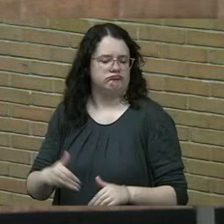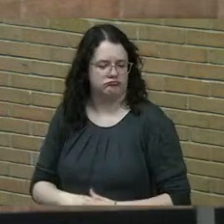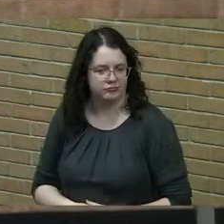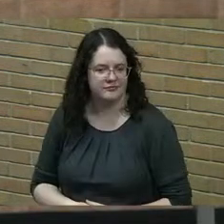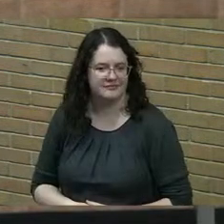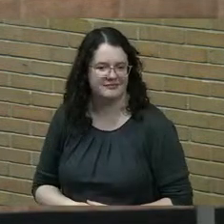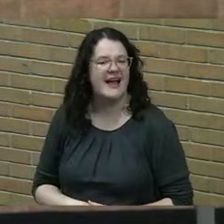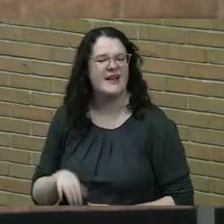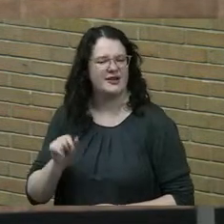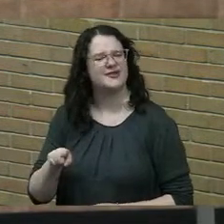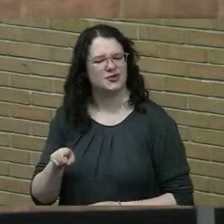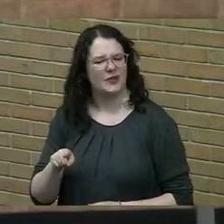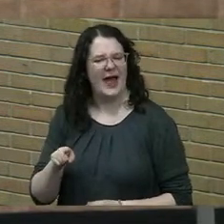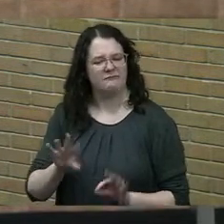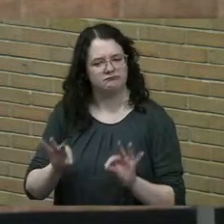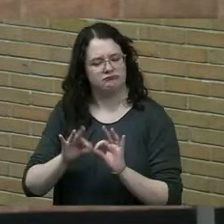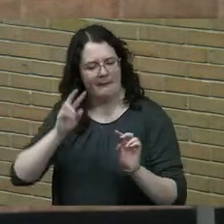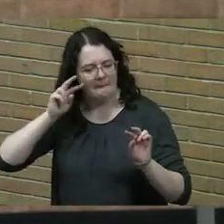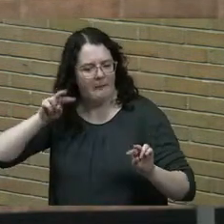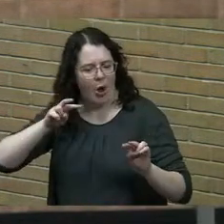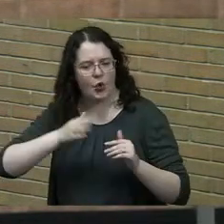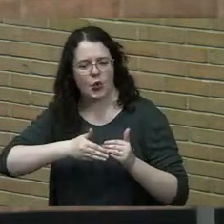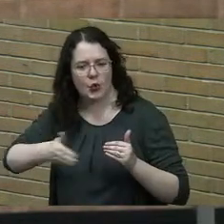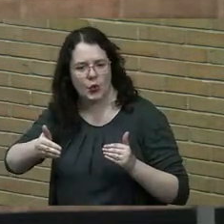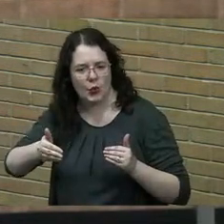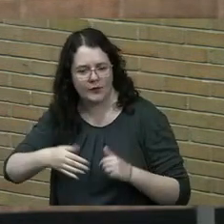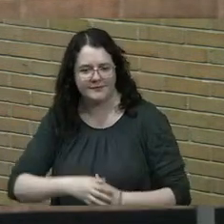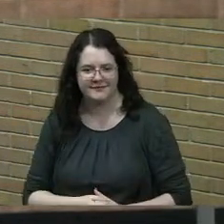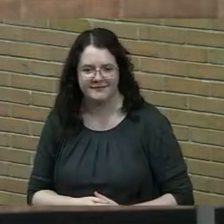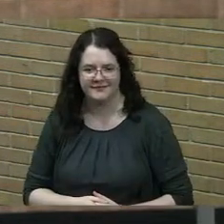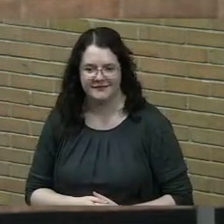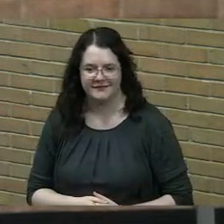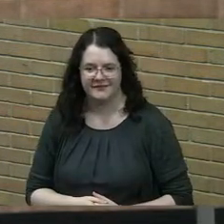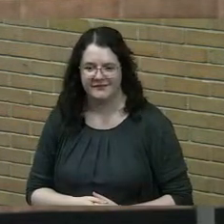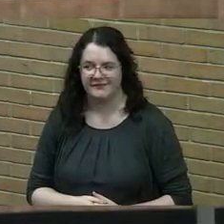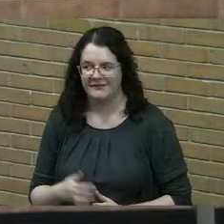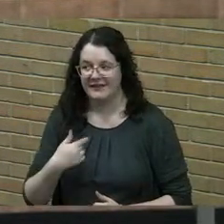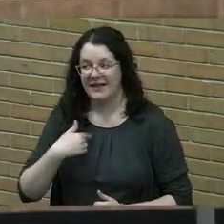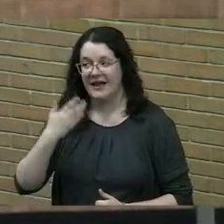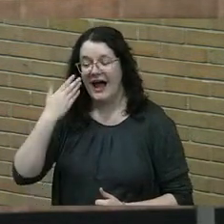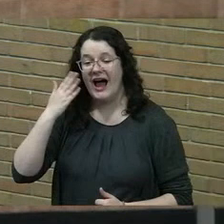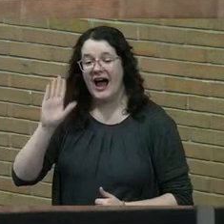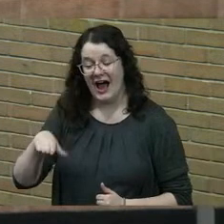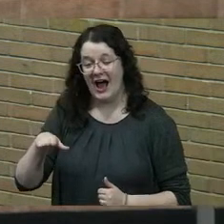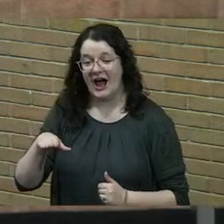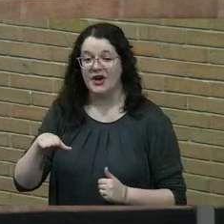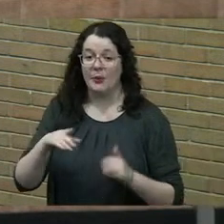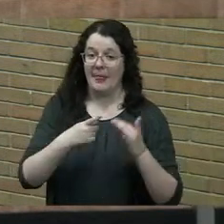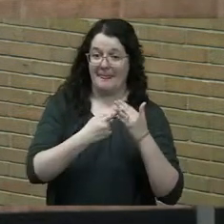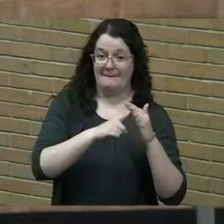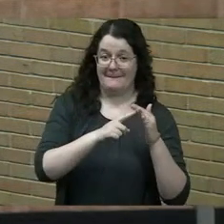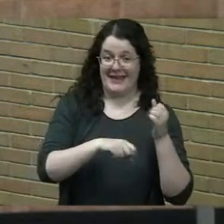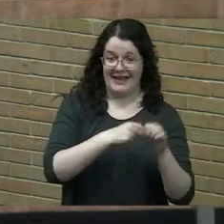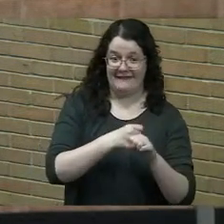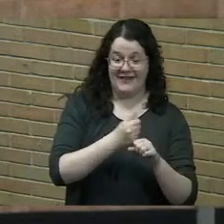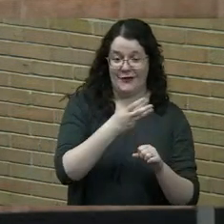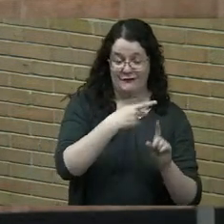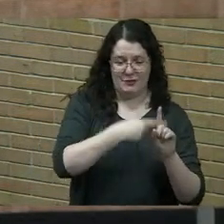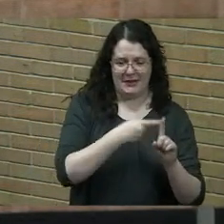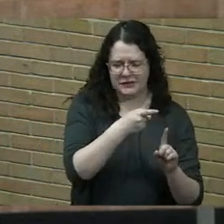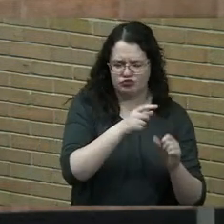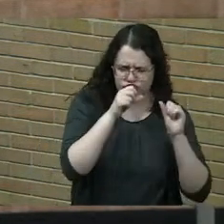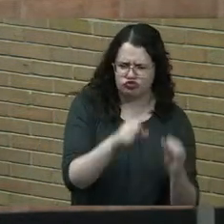to monitor going forward. I know the first few months of the year were very strong, but I think the last couple